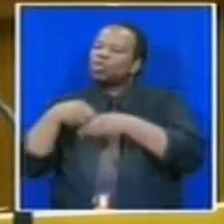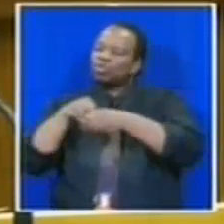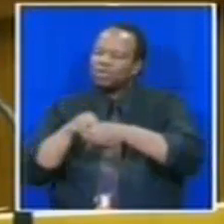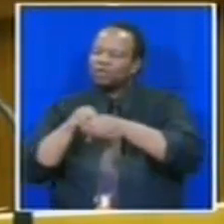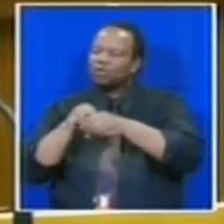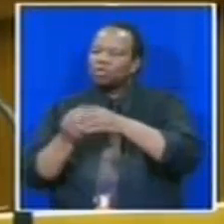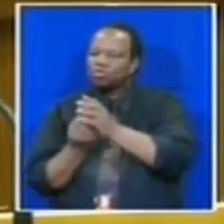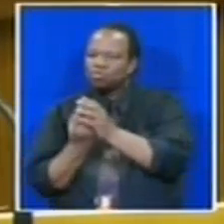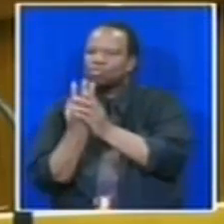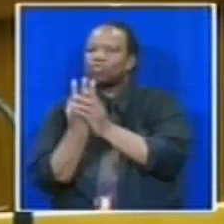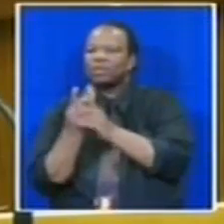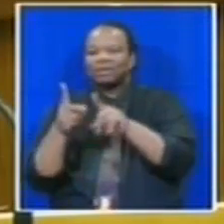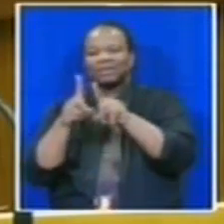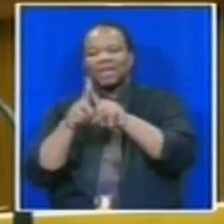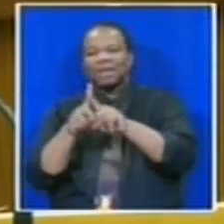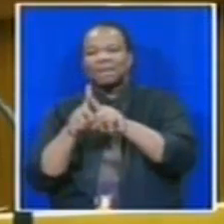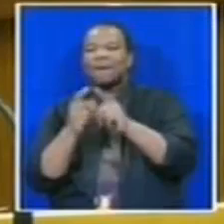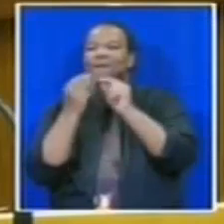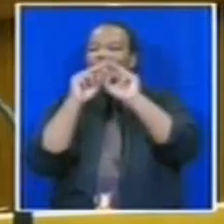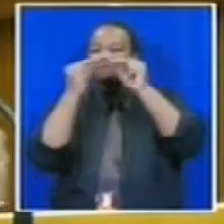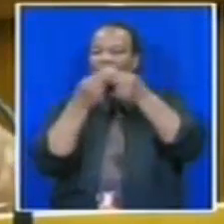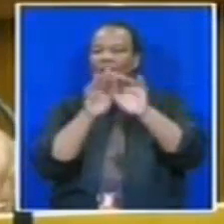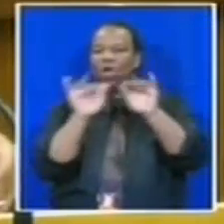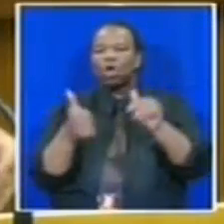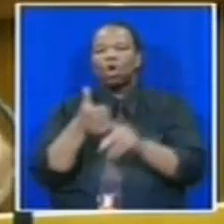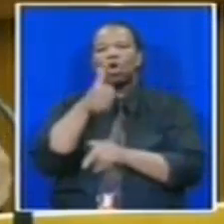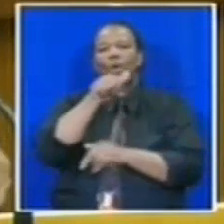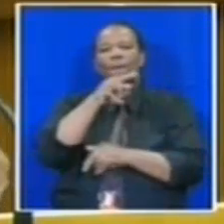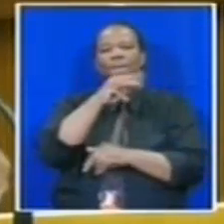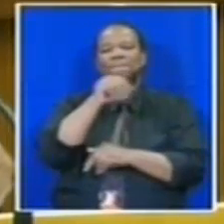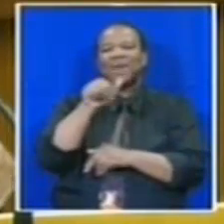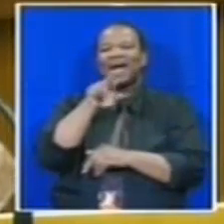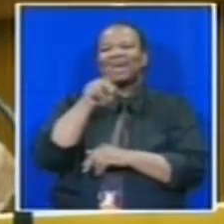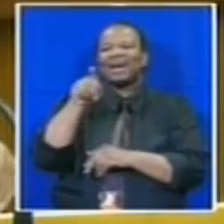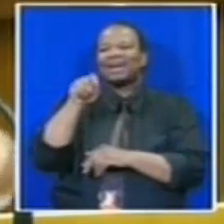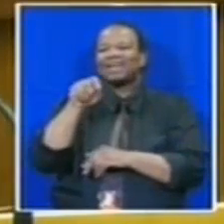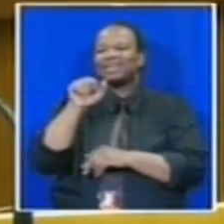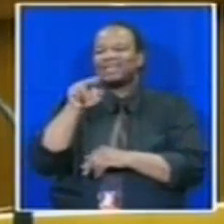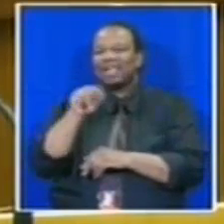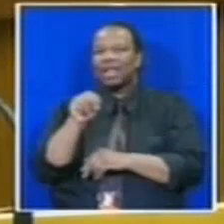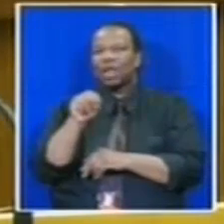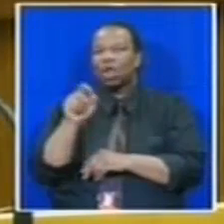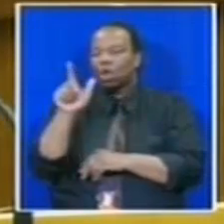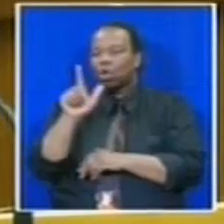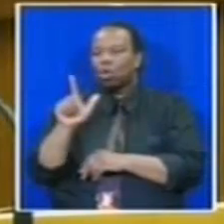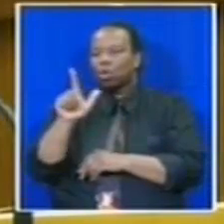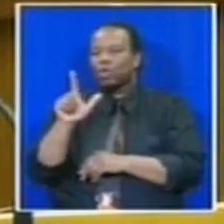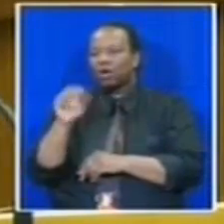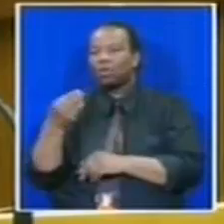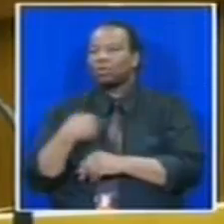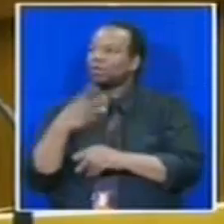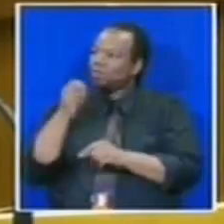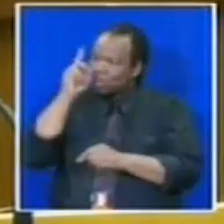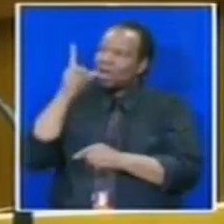fiscal framework. I quote Martin Luther King. Go for it, go for it. Some people need to be woken up.